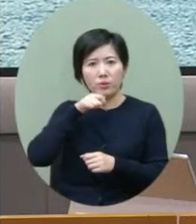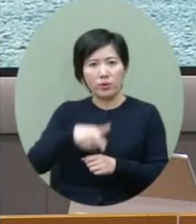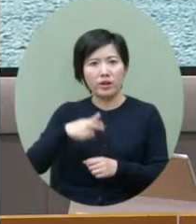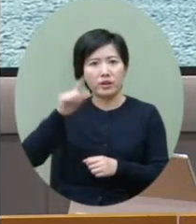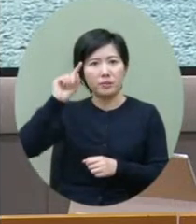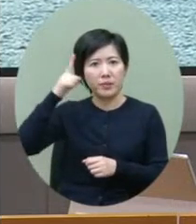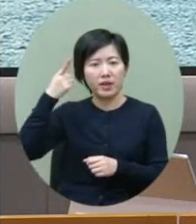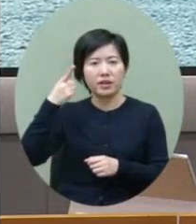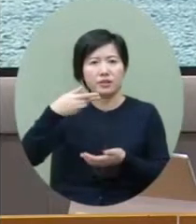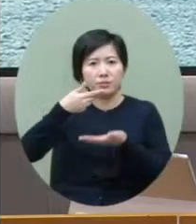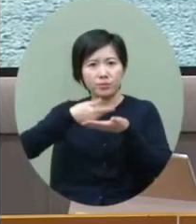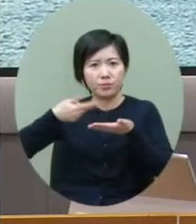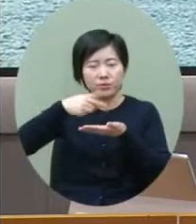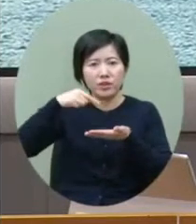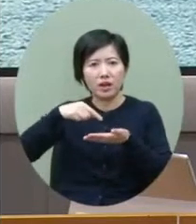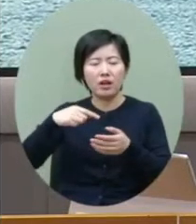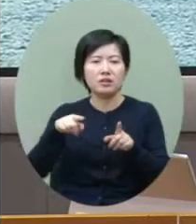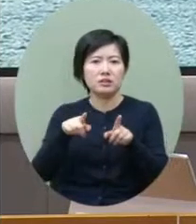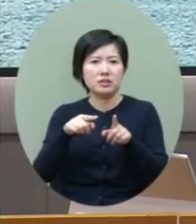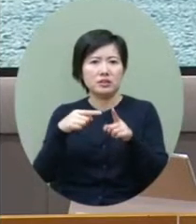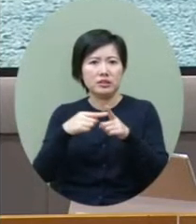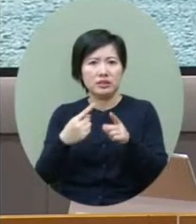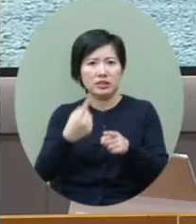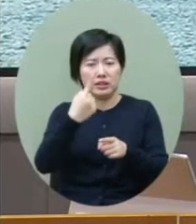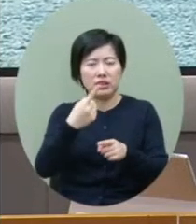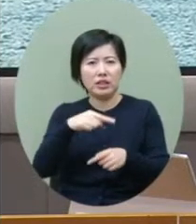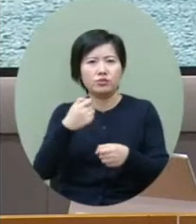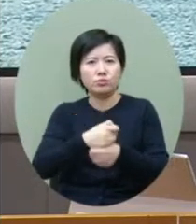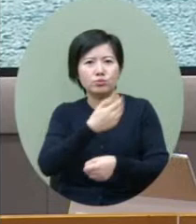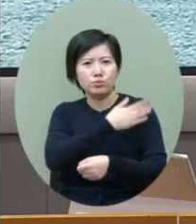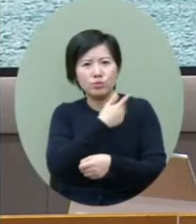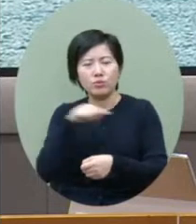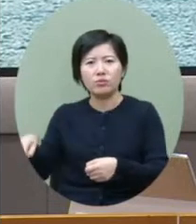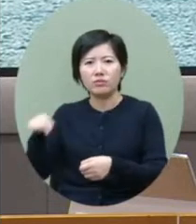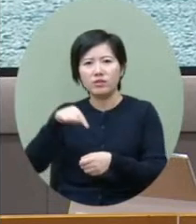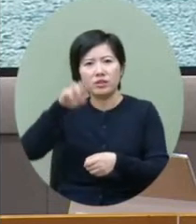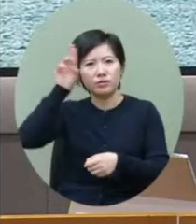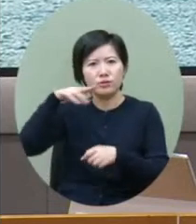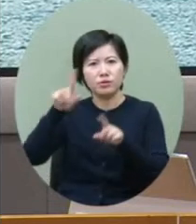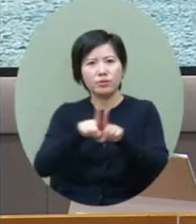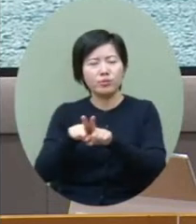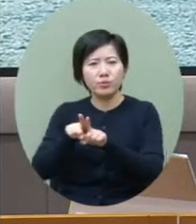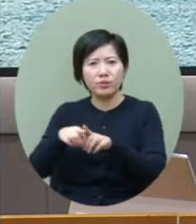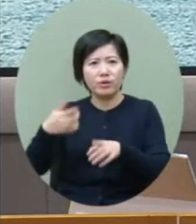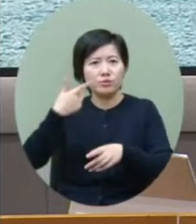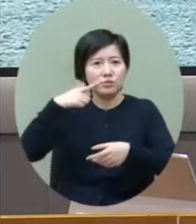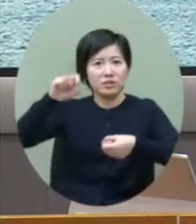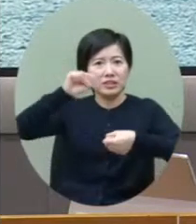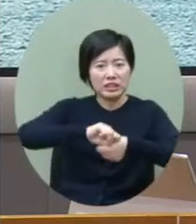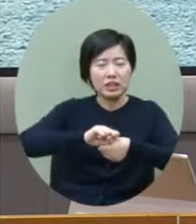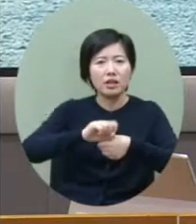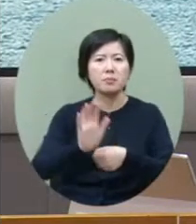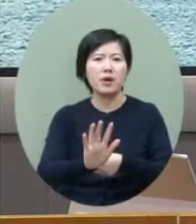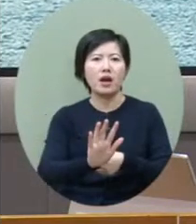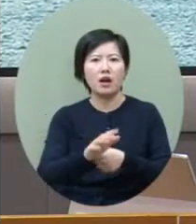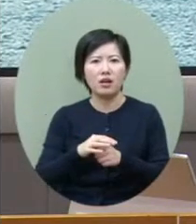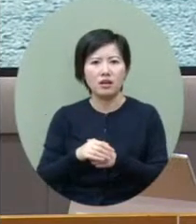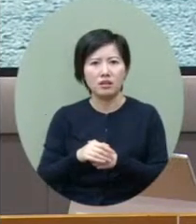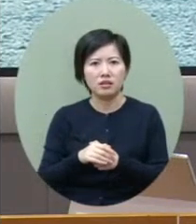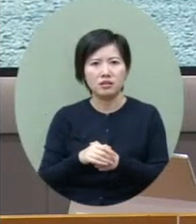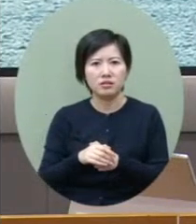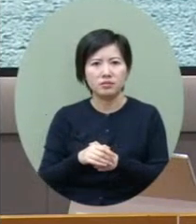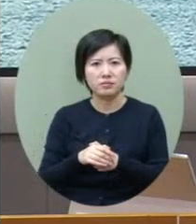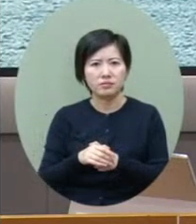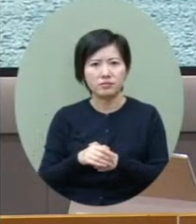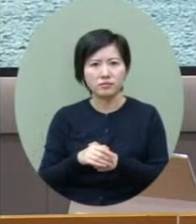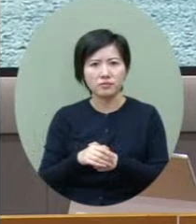Wing Wing congee shop, a close contact of a worker got contacted, so